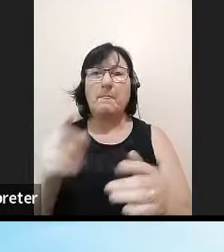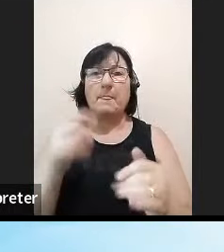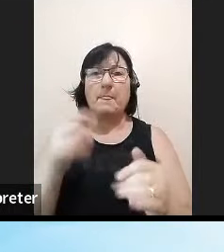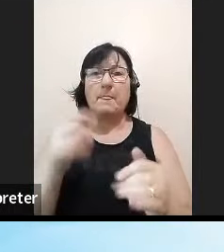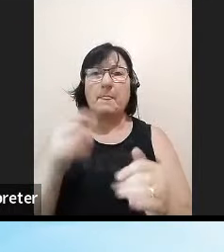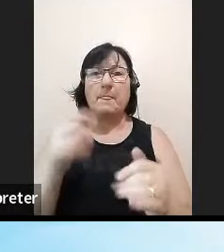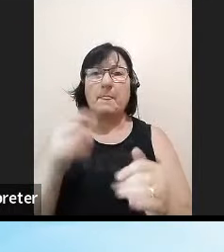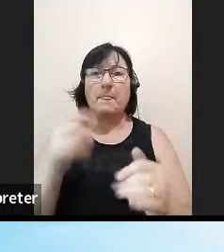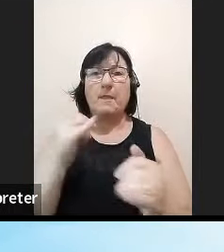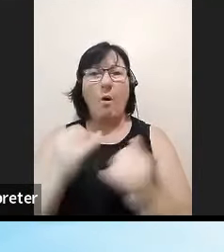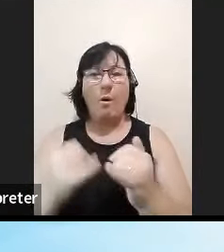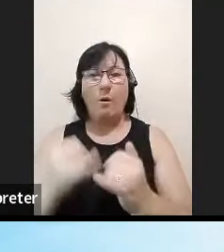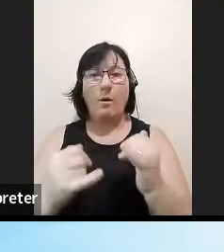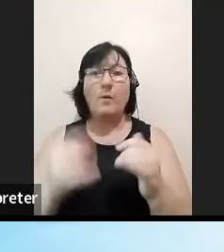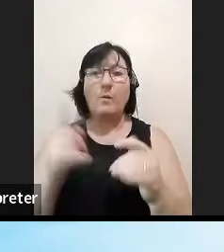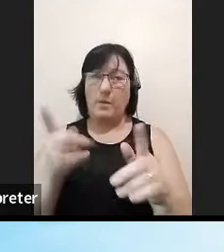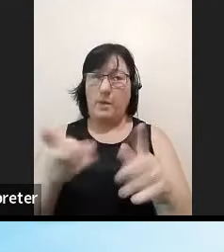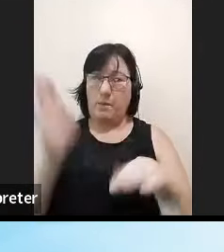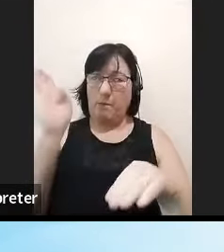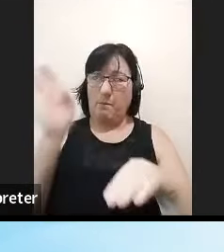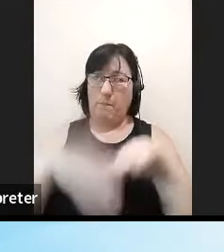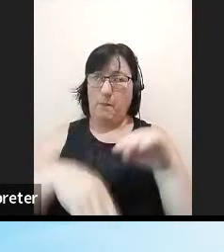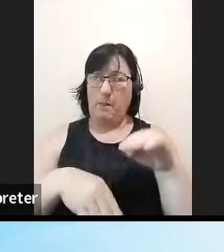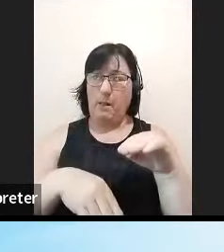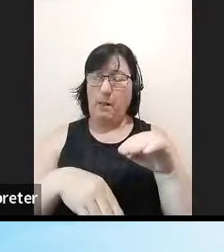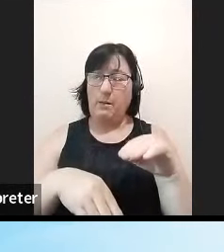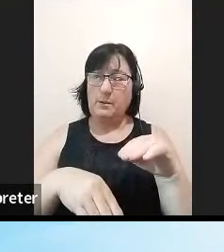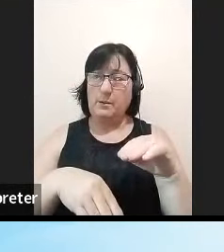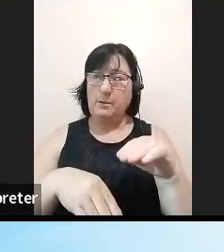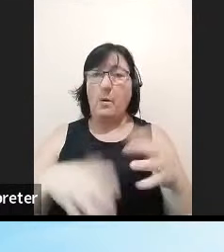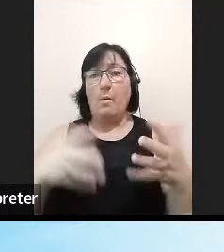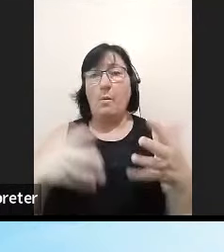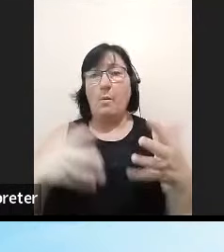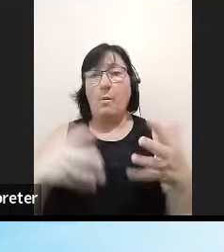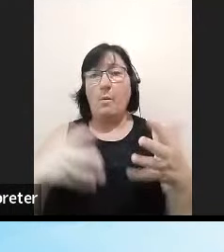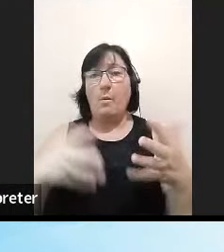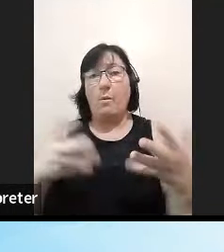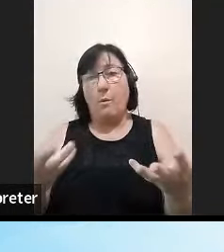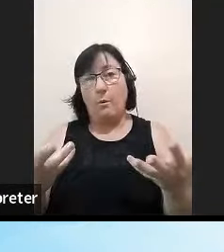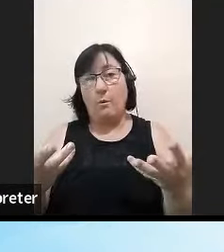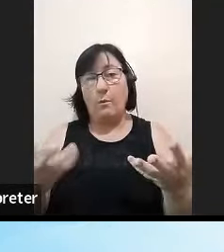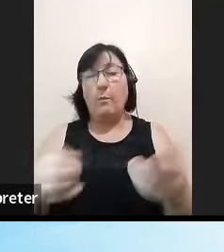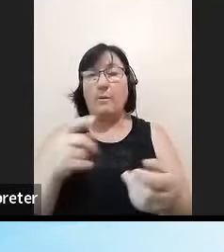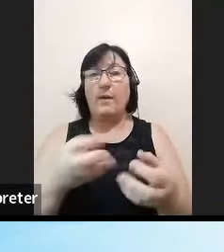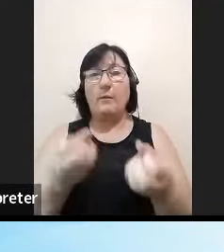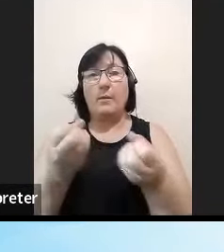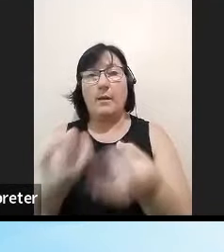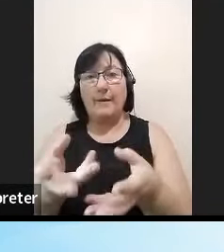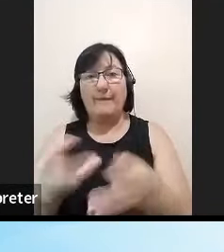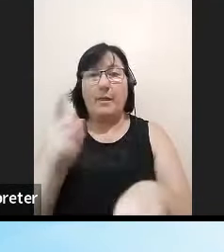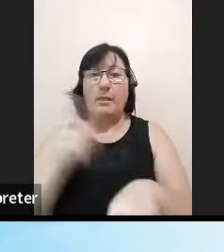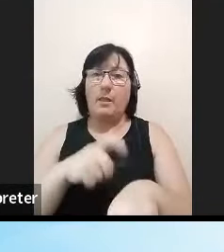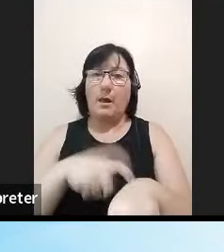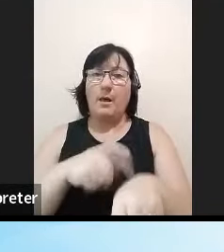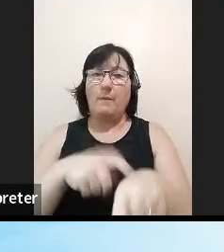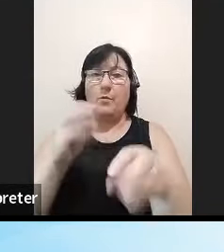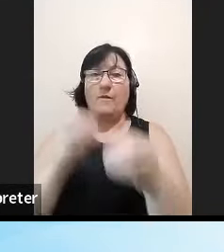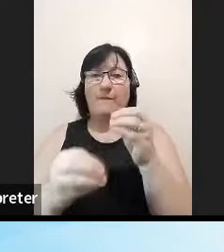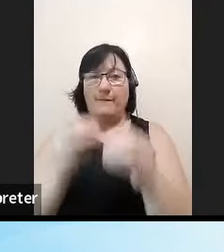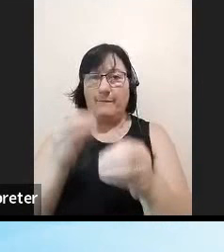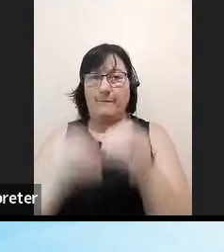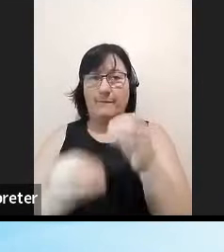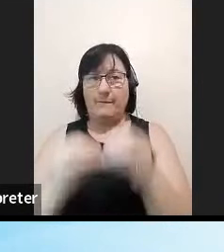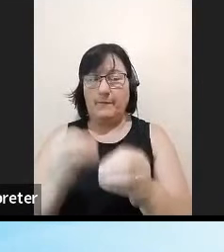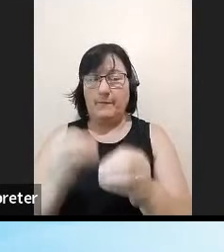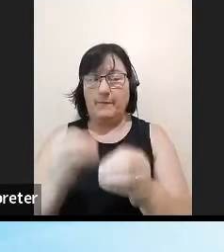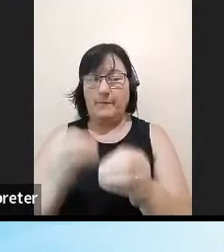for this? Or is there some sort of amnesty against the penalties? This is in relation to a situation where they come, they say we